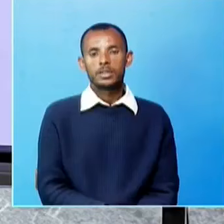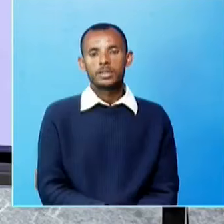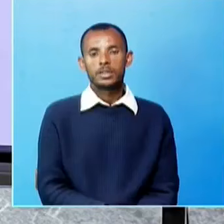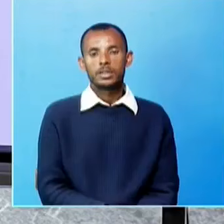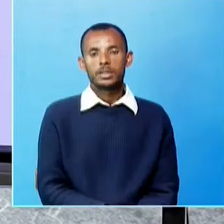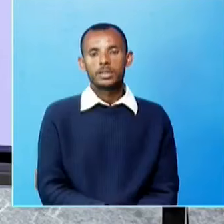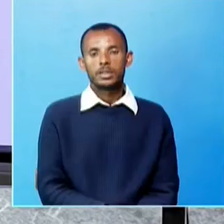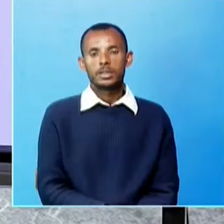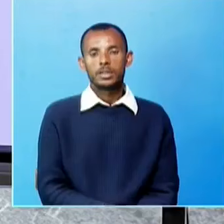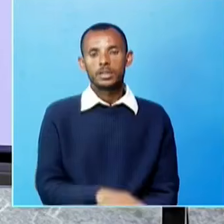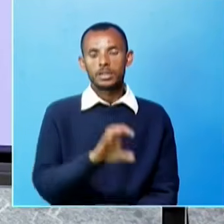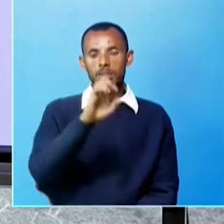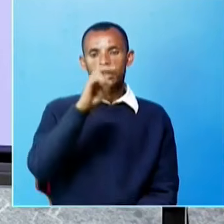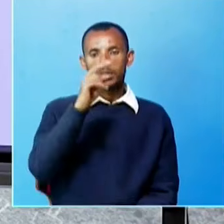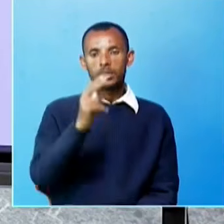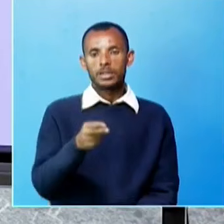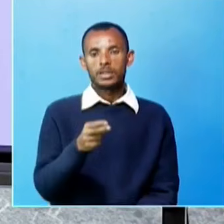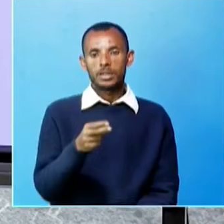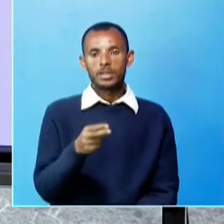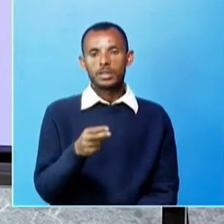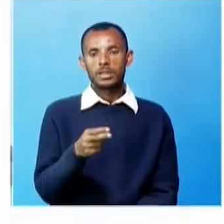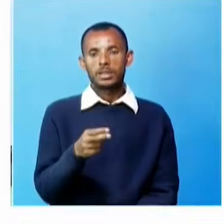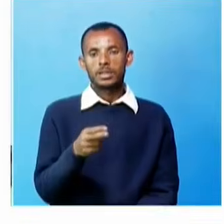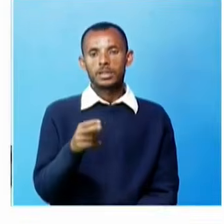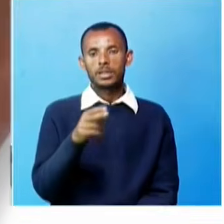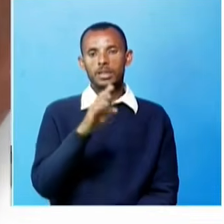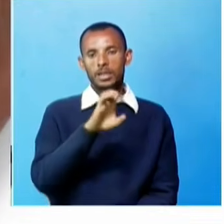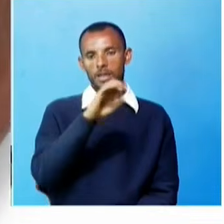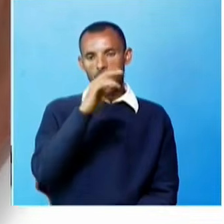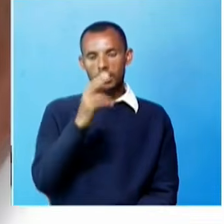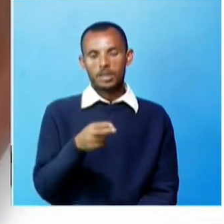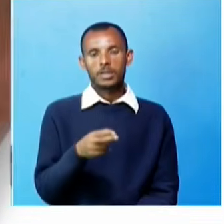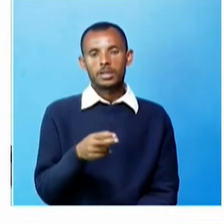here, EH, we have this EH,